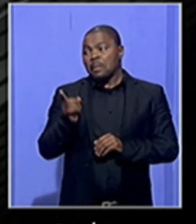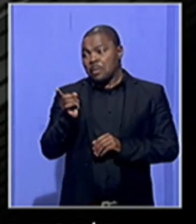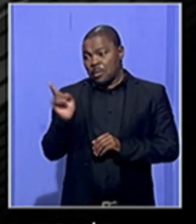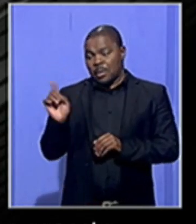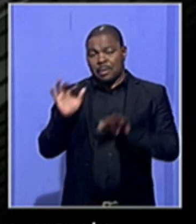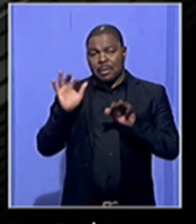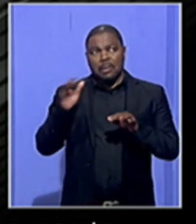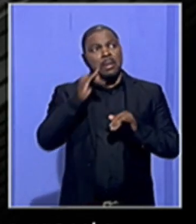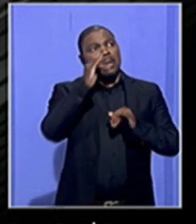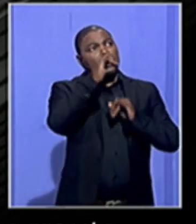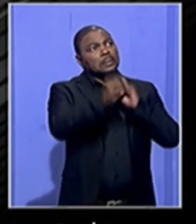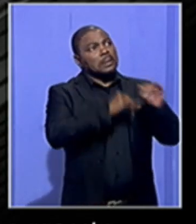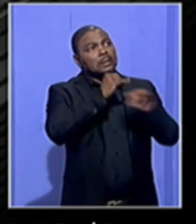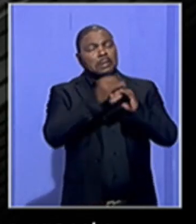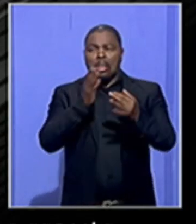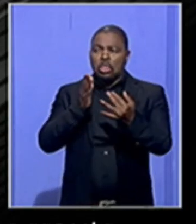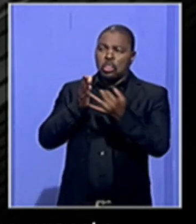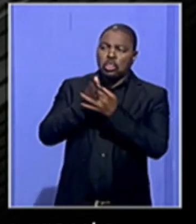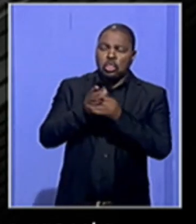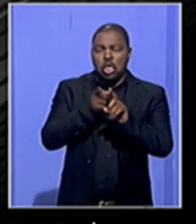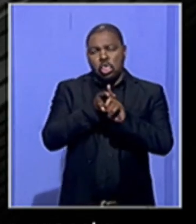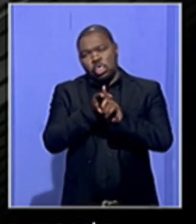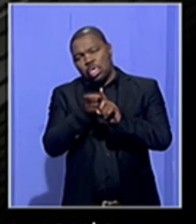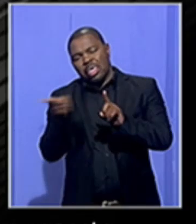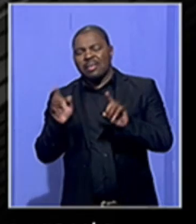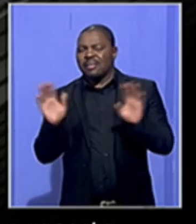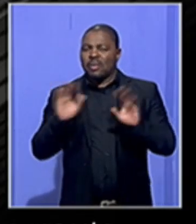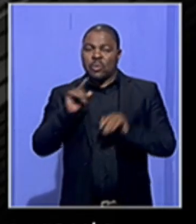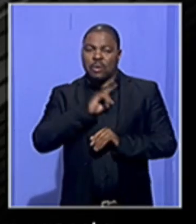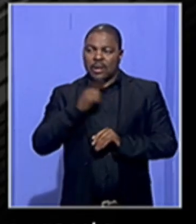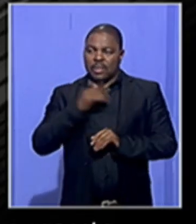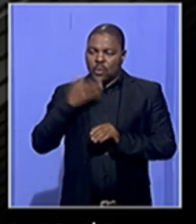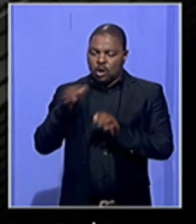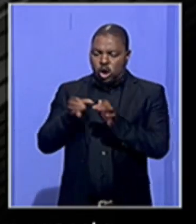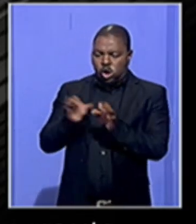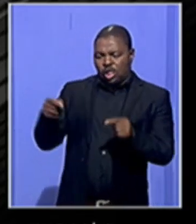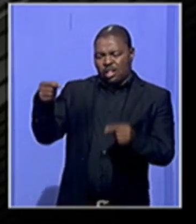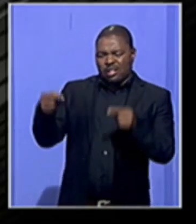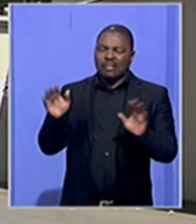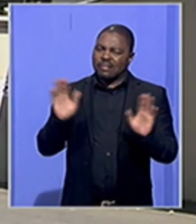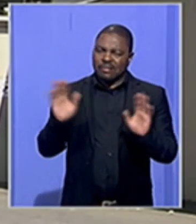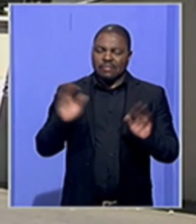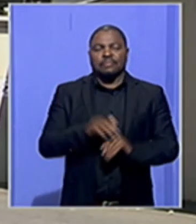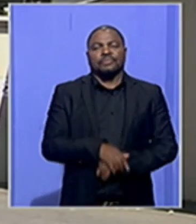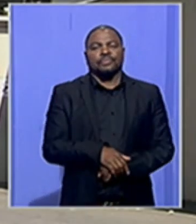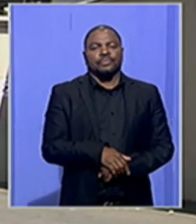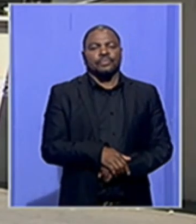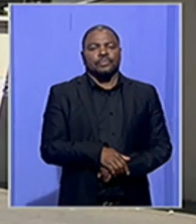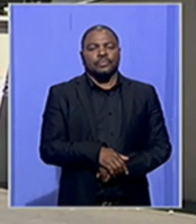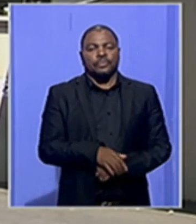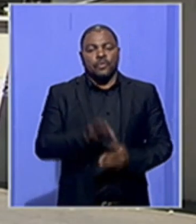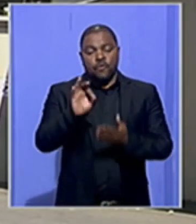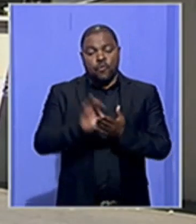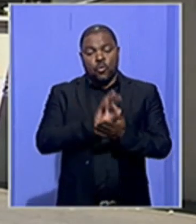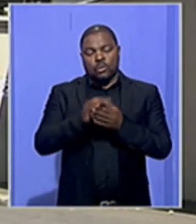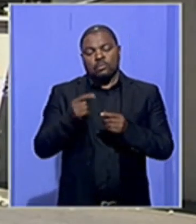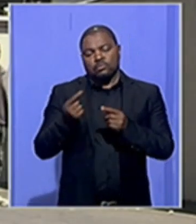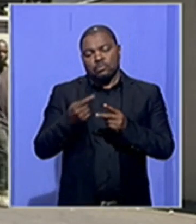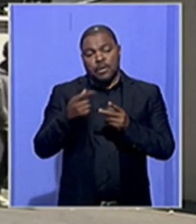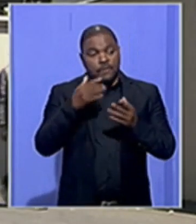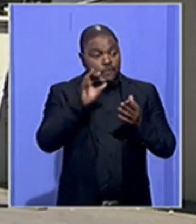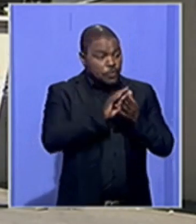by international forces who seek to create a division between them and their liberation movement. Divoutu di tla balwa fa diteišene